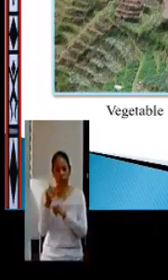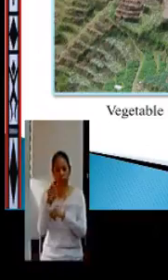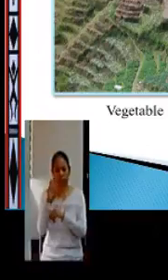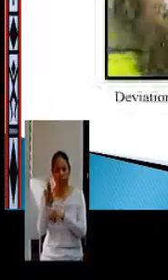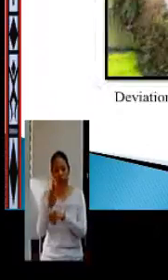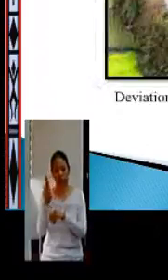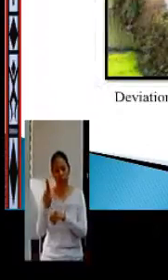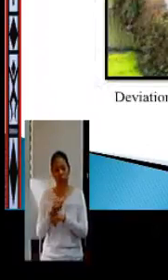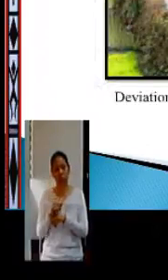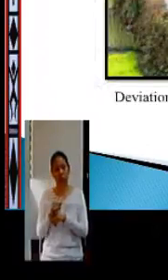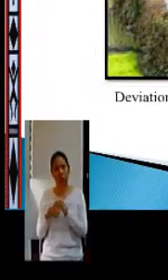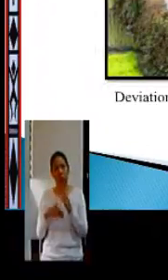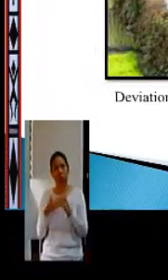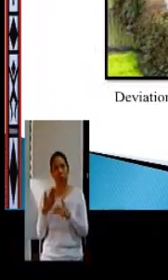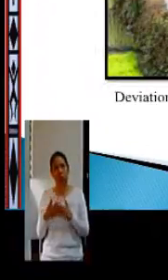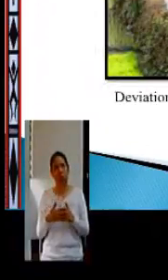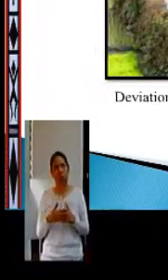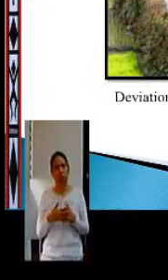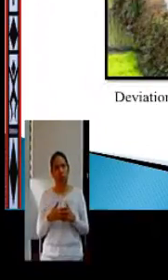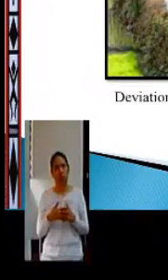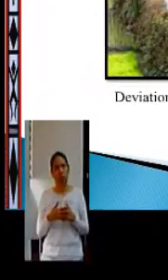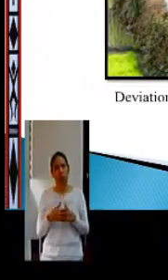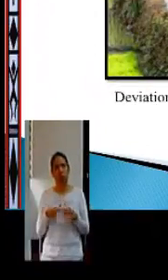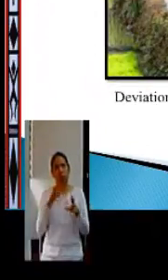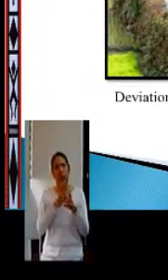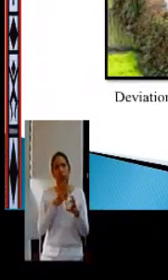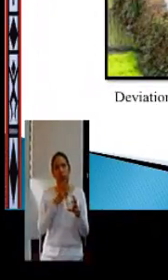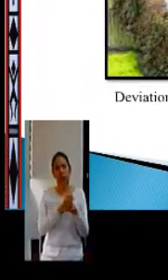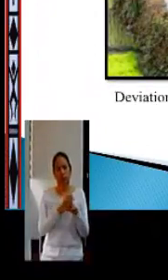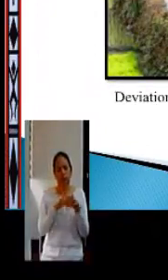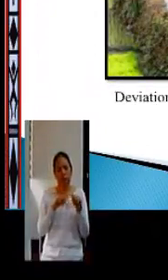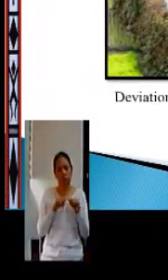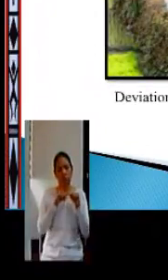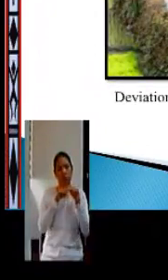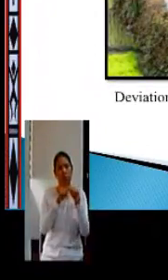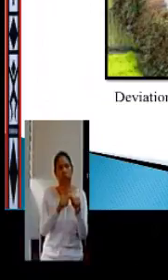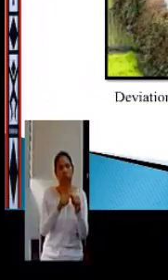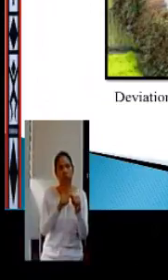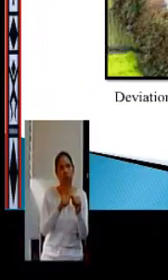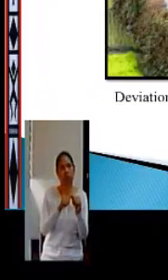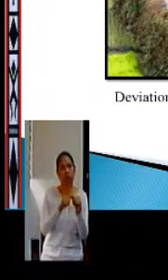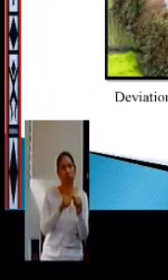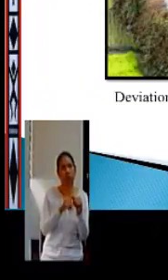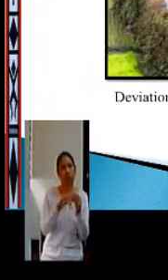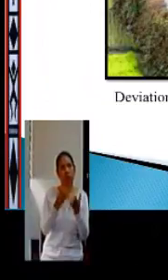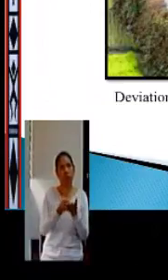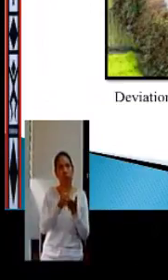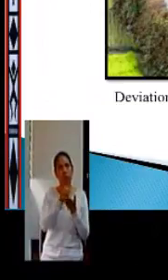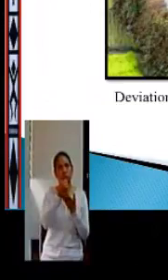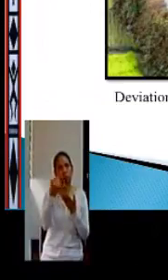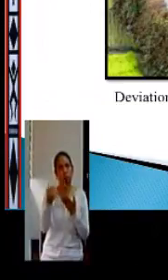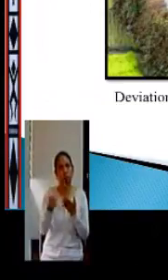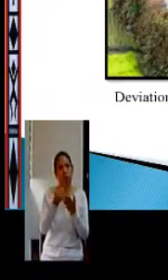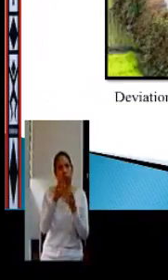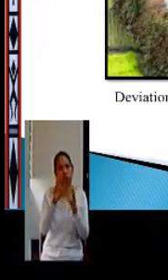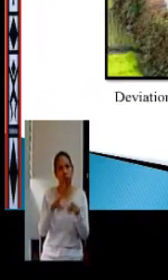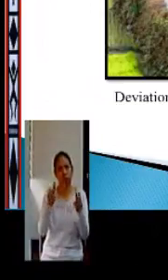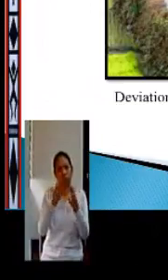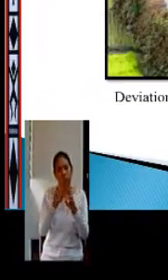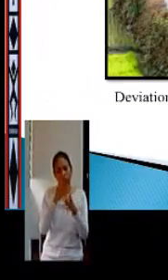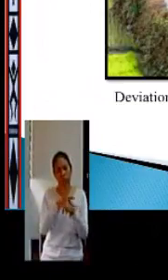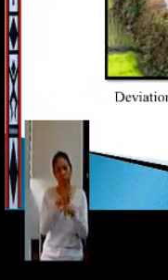please. So the difficulty in sustaining the volume supply of value of products from the rice